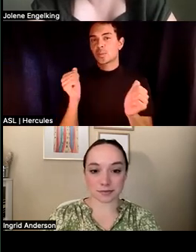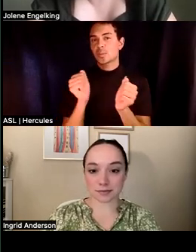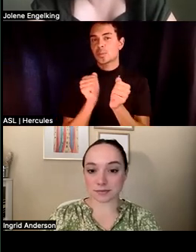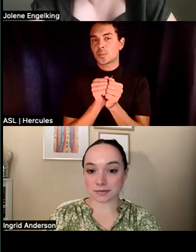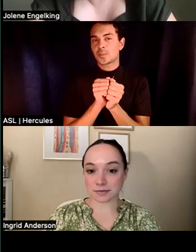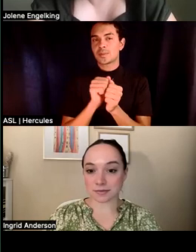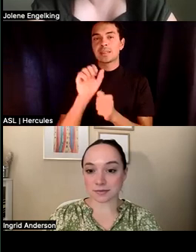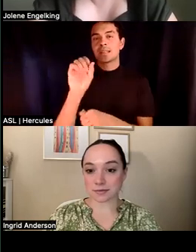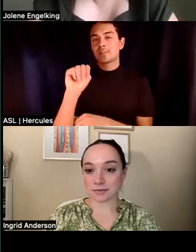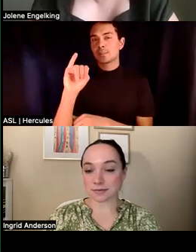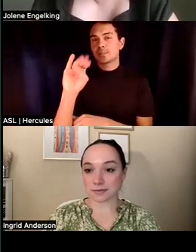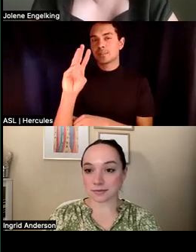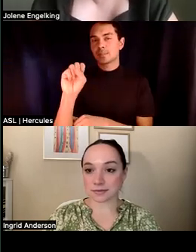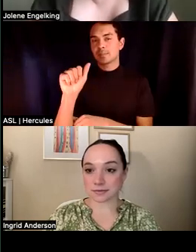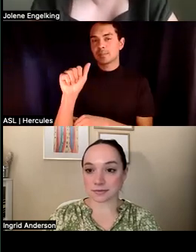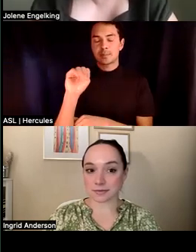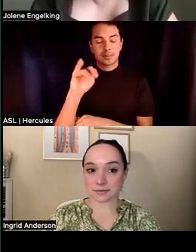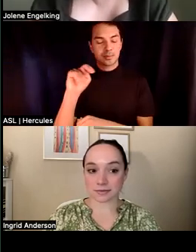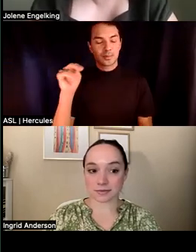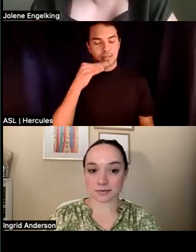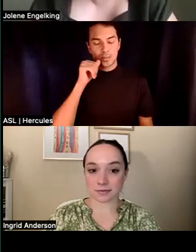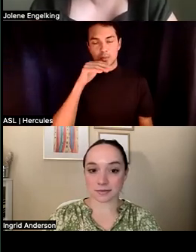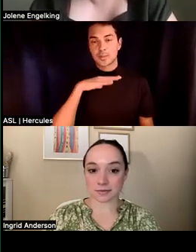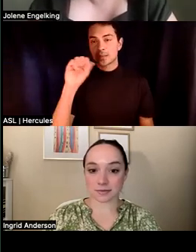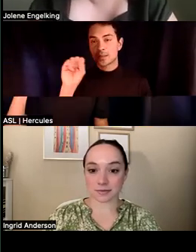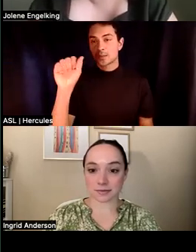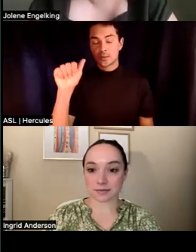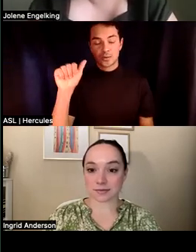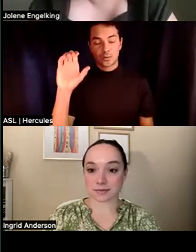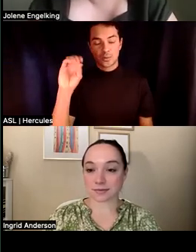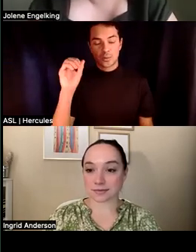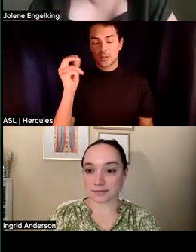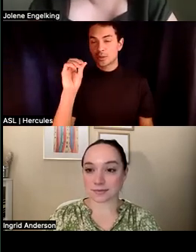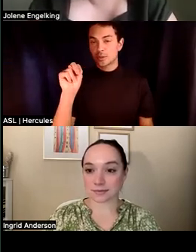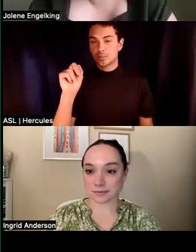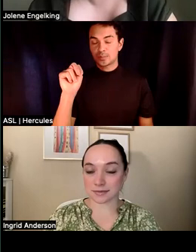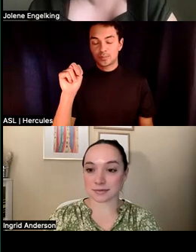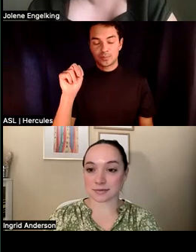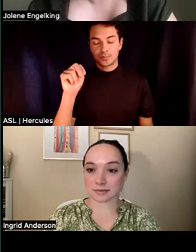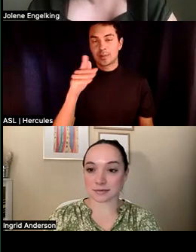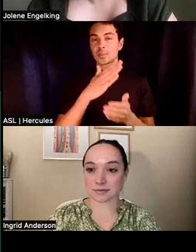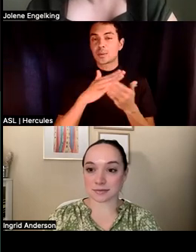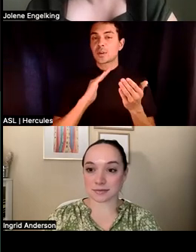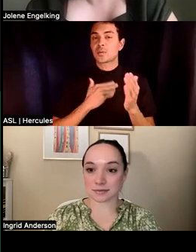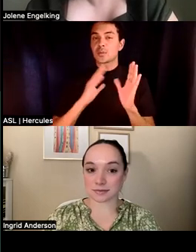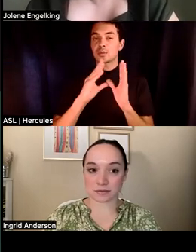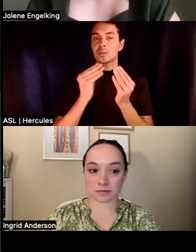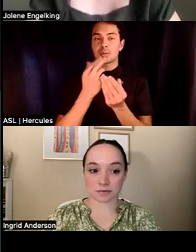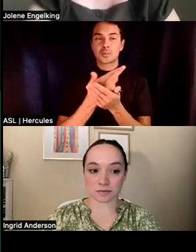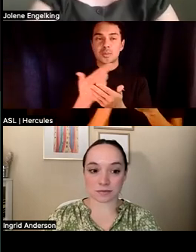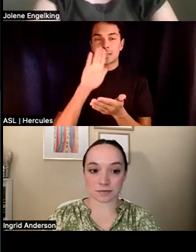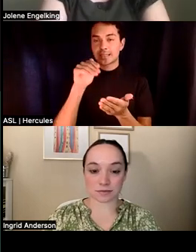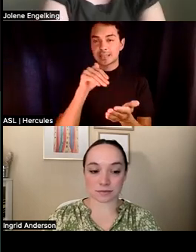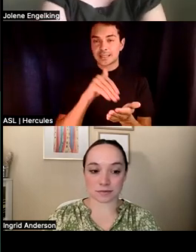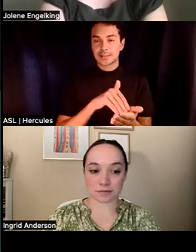Assault Coalition, and this training is part of our National Tribal Sexual Assault Resource Center. And